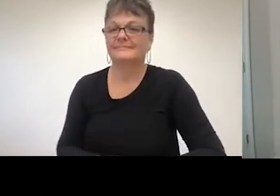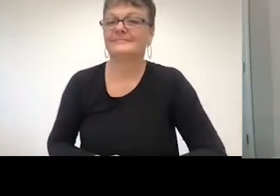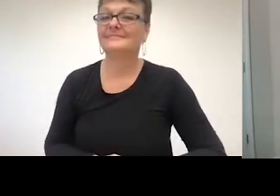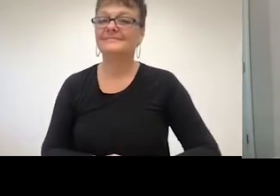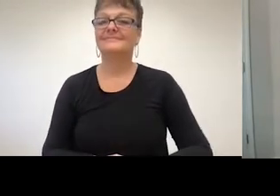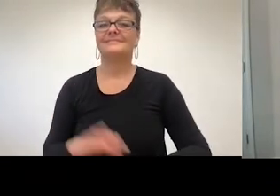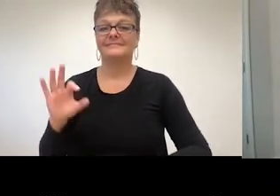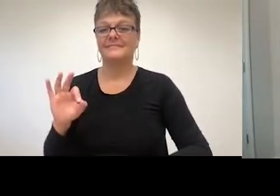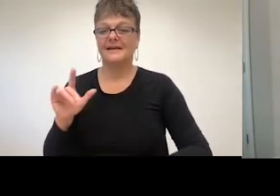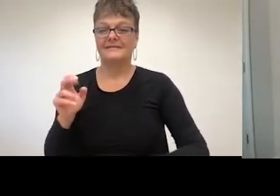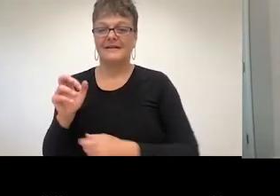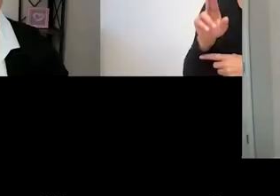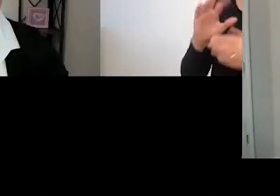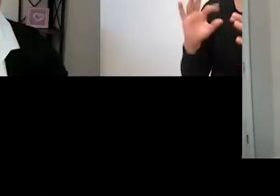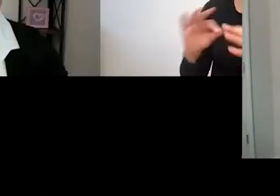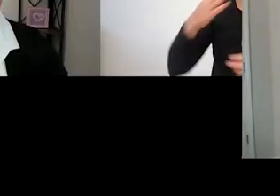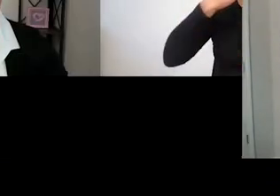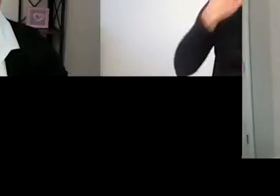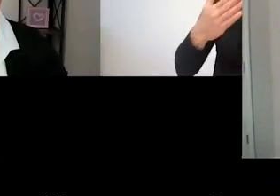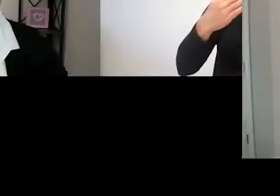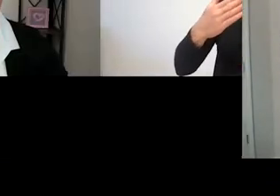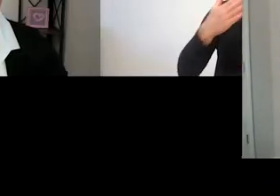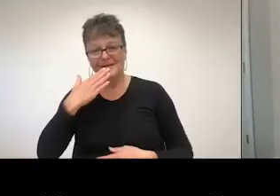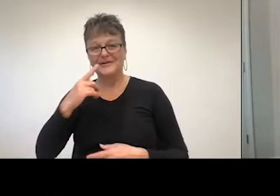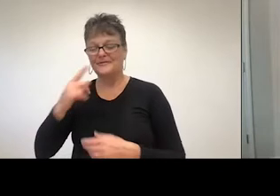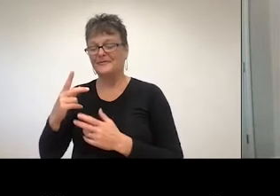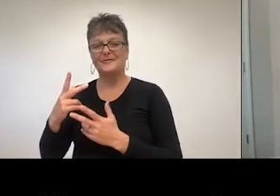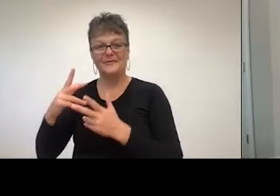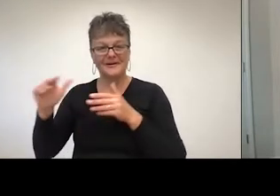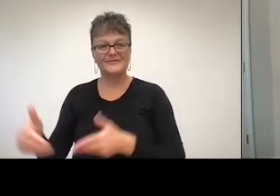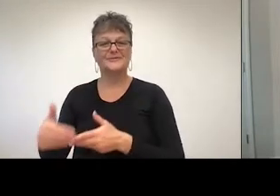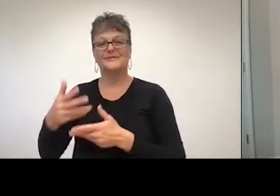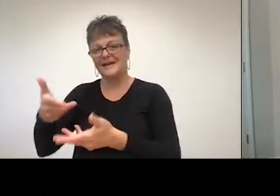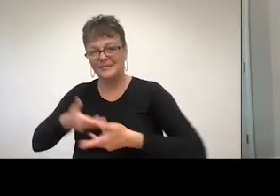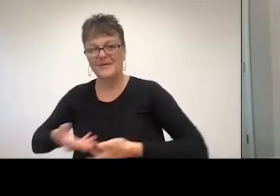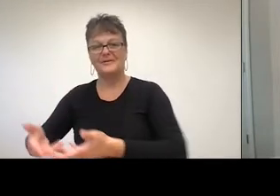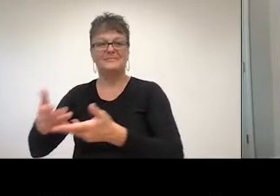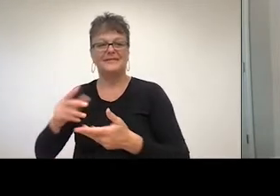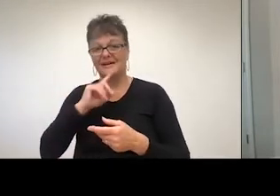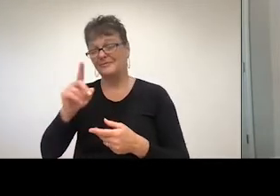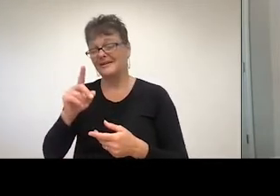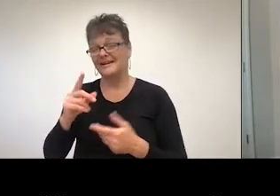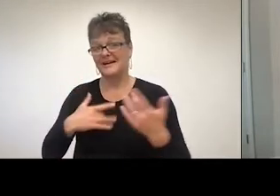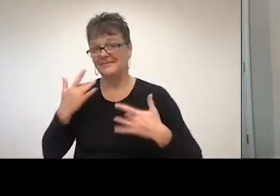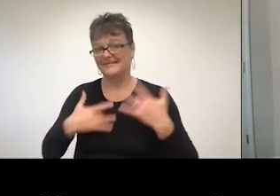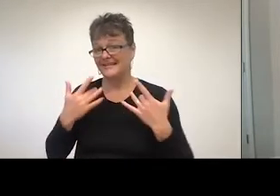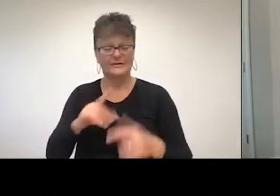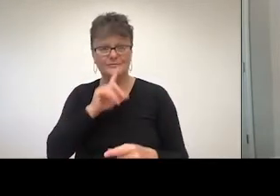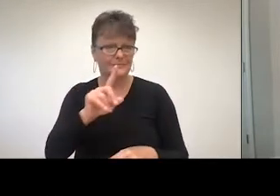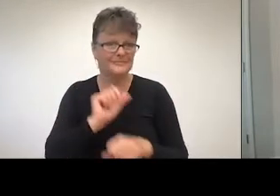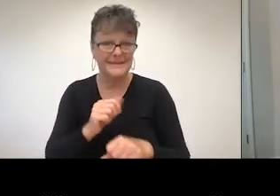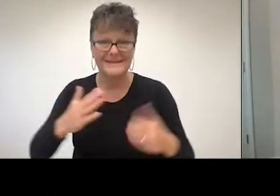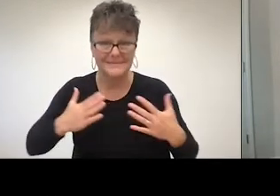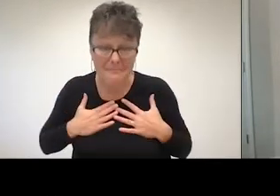welcome, and thank you for the privilege and the honor of joining you here for this exciting event today. It truly is my joy. And